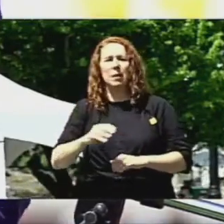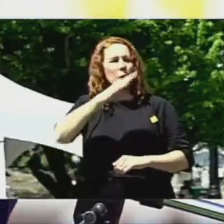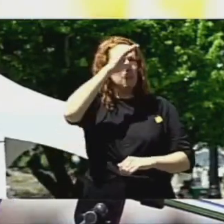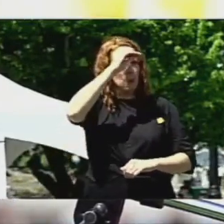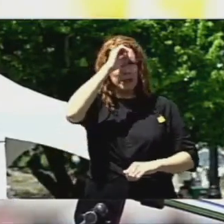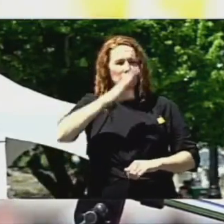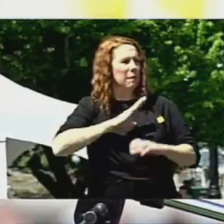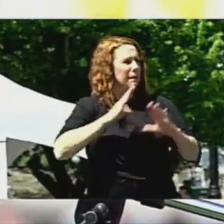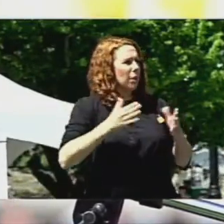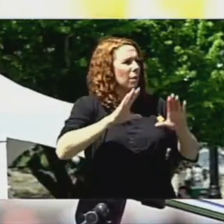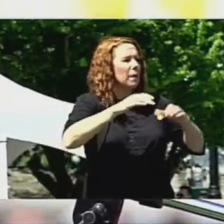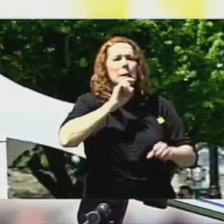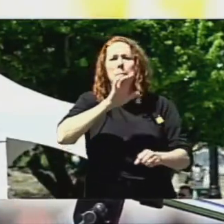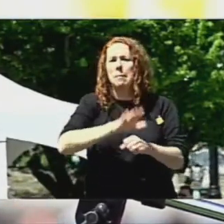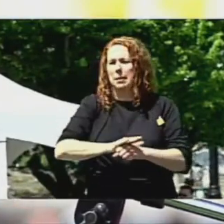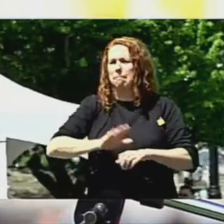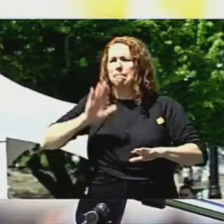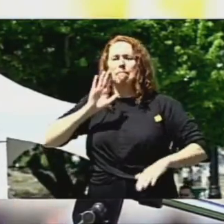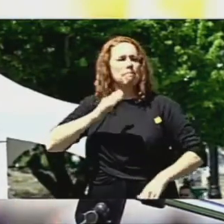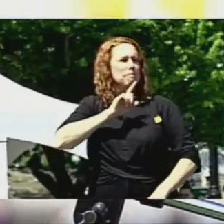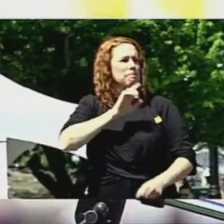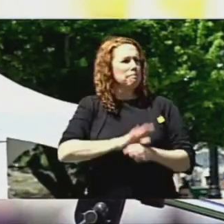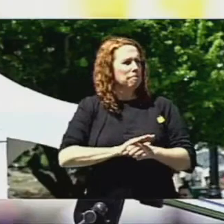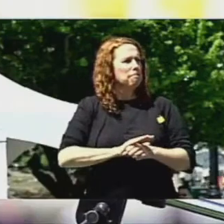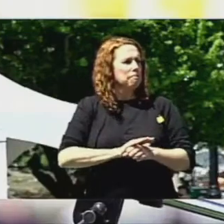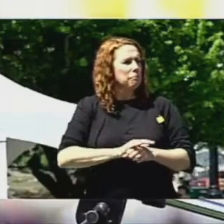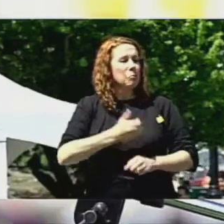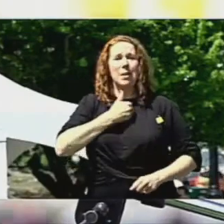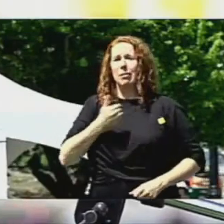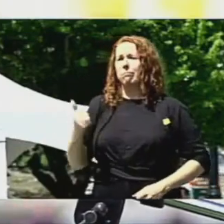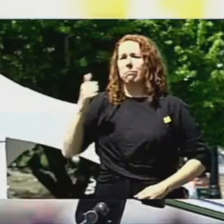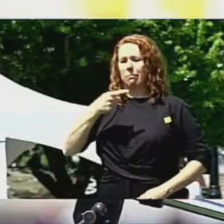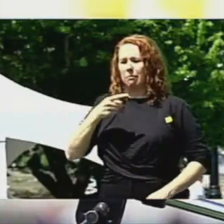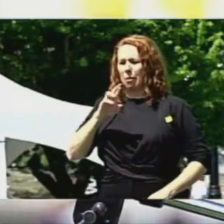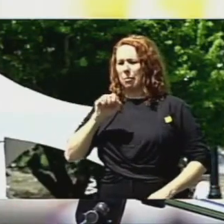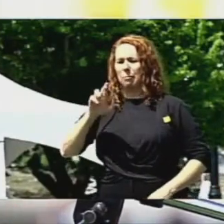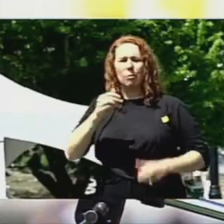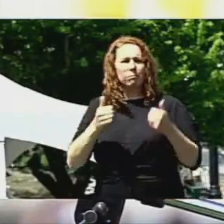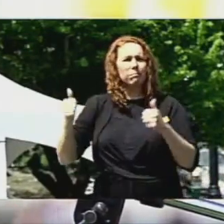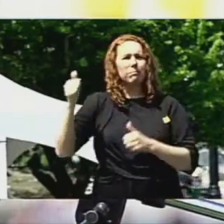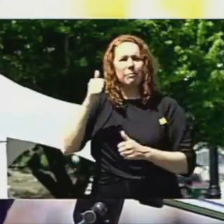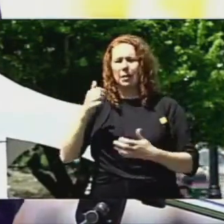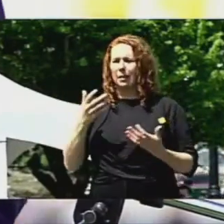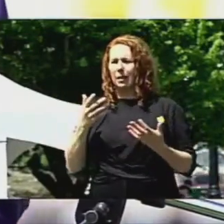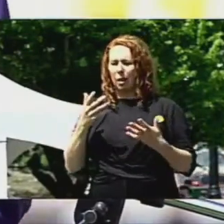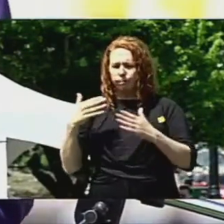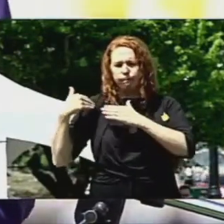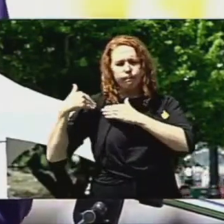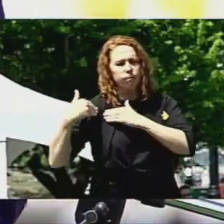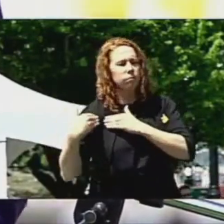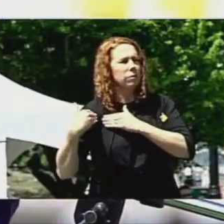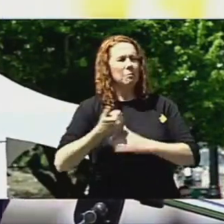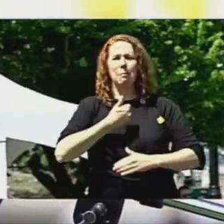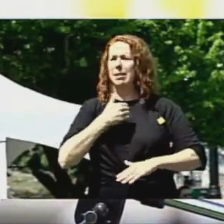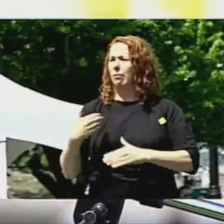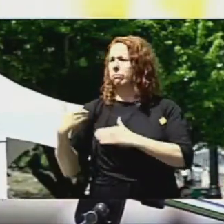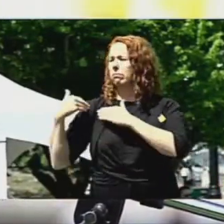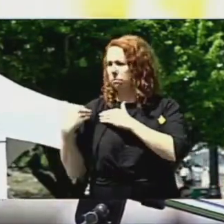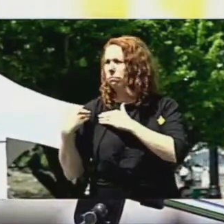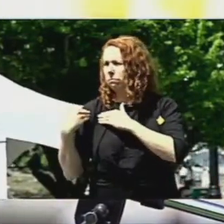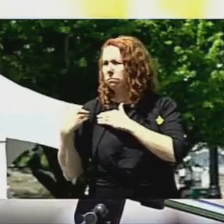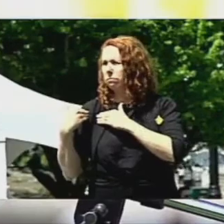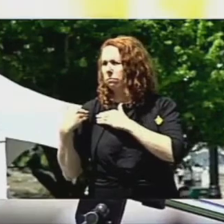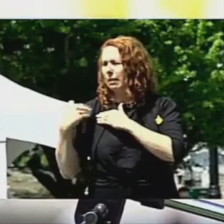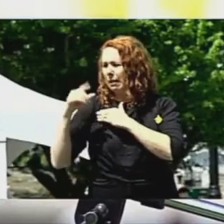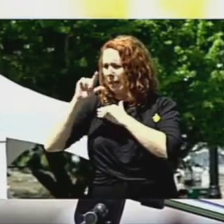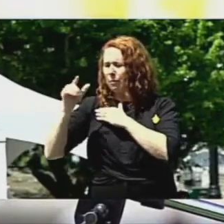men here that are making that commitment. I know as Premier of a government, we have an added responsibility. I have an added responsibility